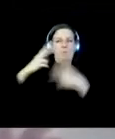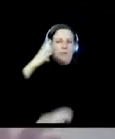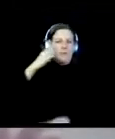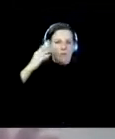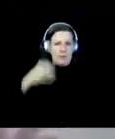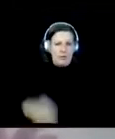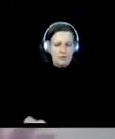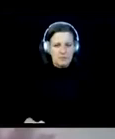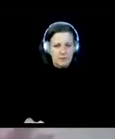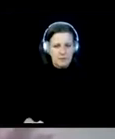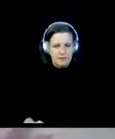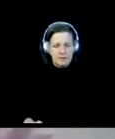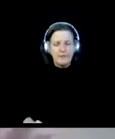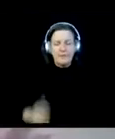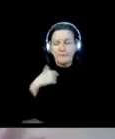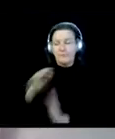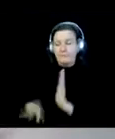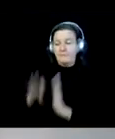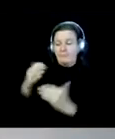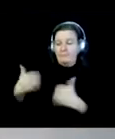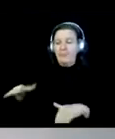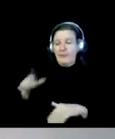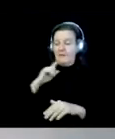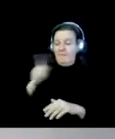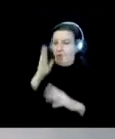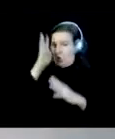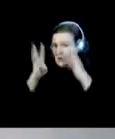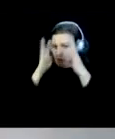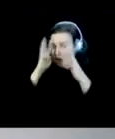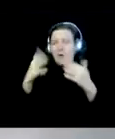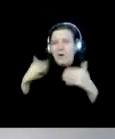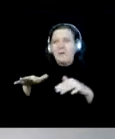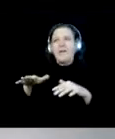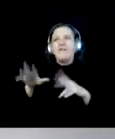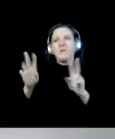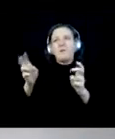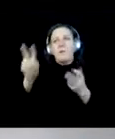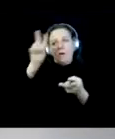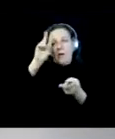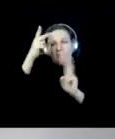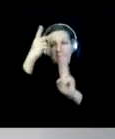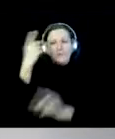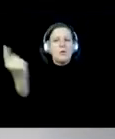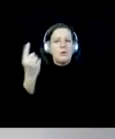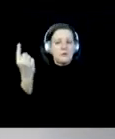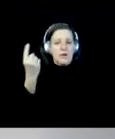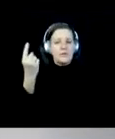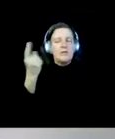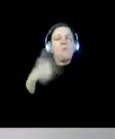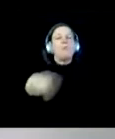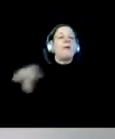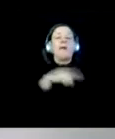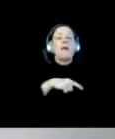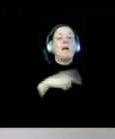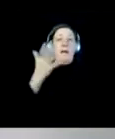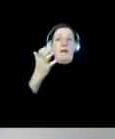Yeah, I mean, I find it very generative to kind of misunderstand something because you want to connect it to something